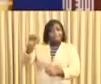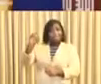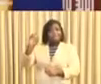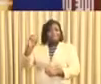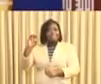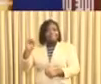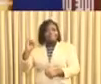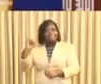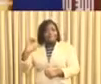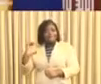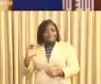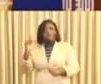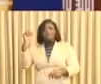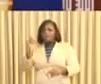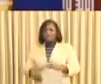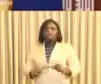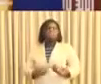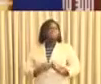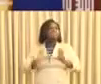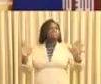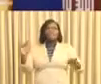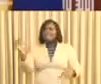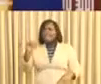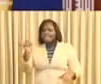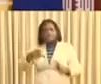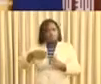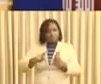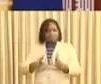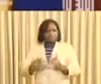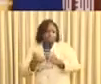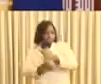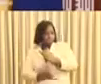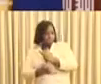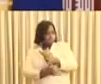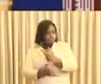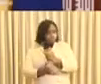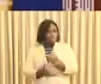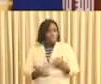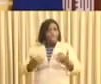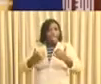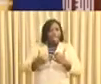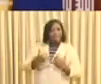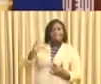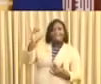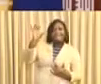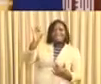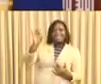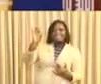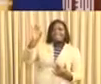of our country. There are 88 districts in our country without district